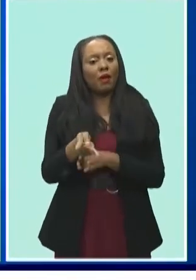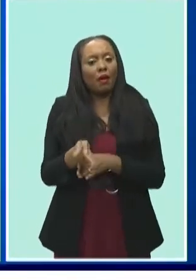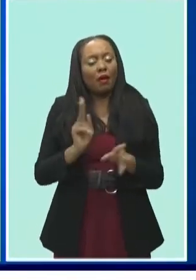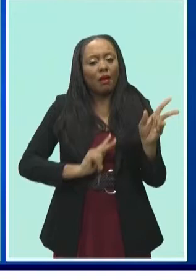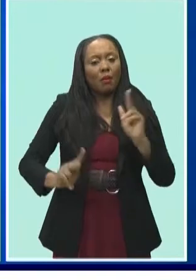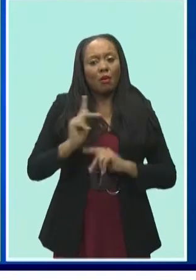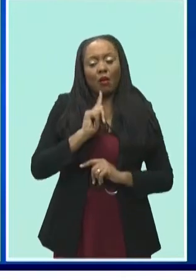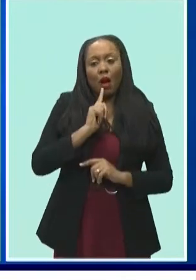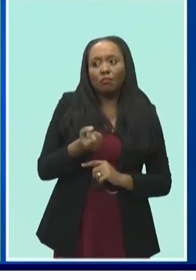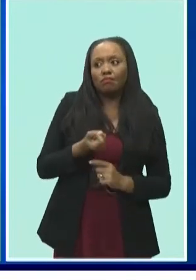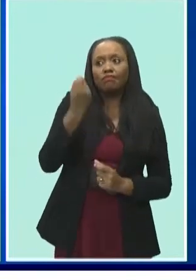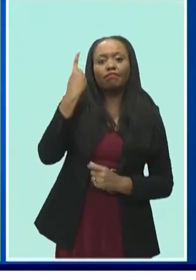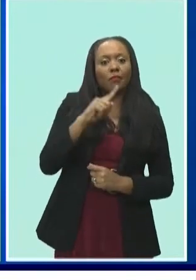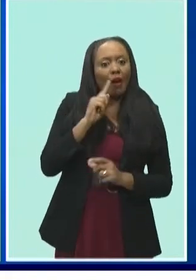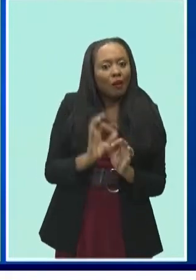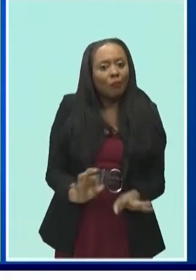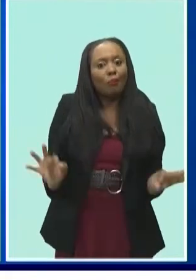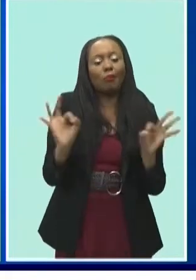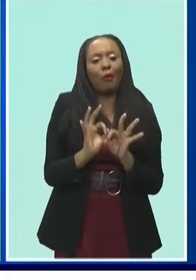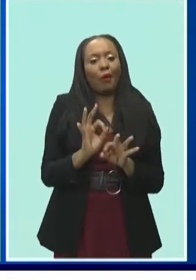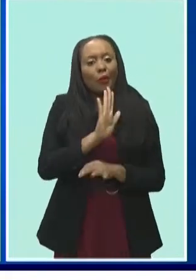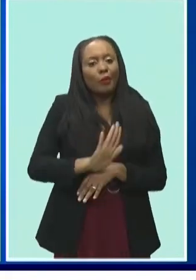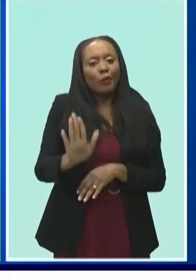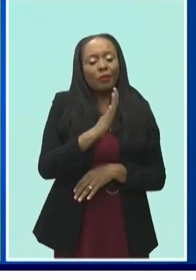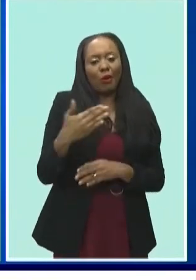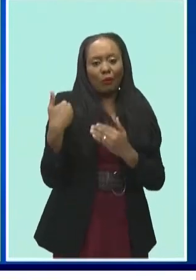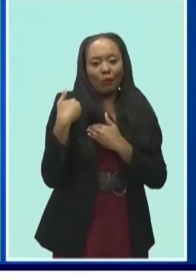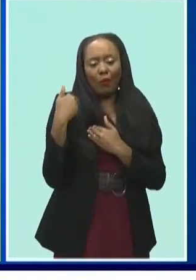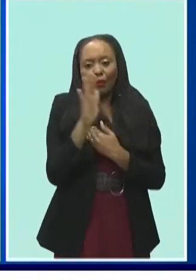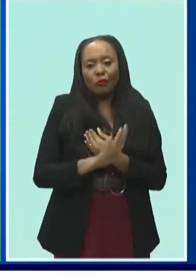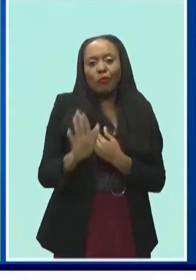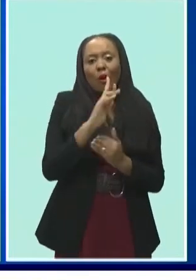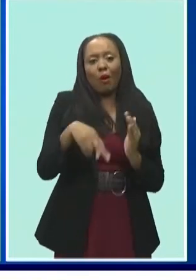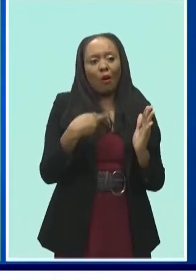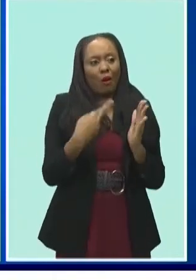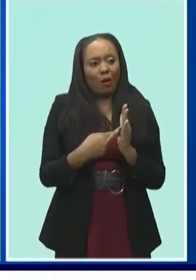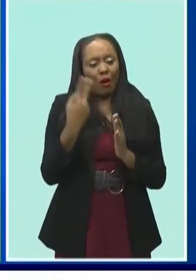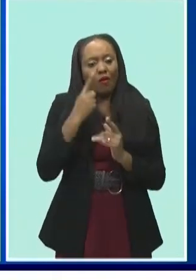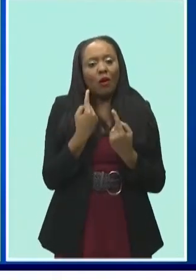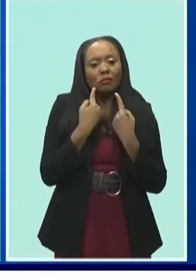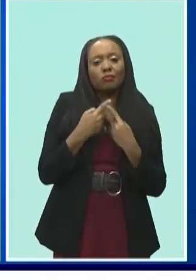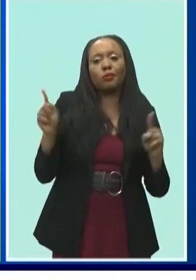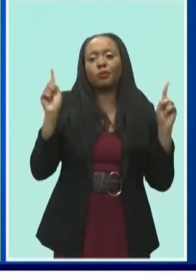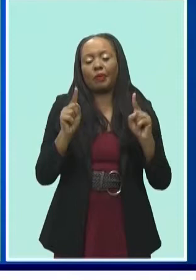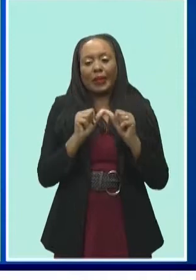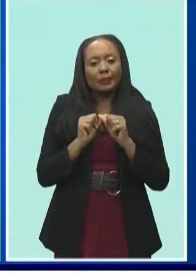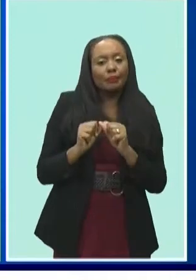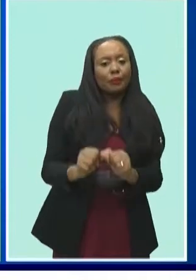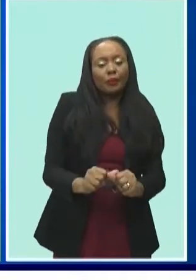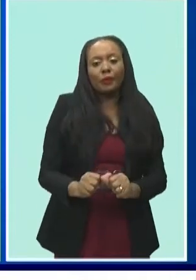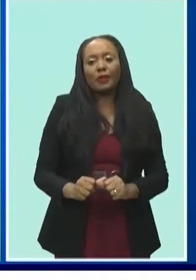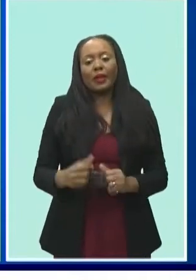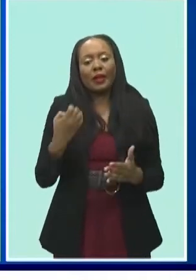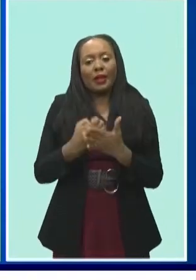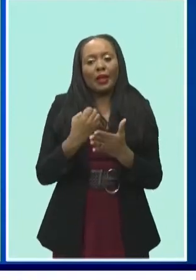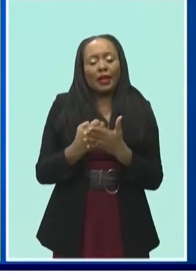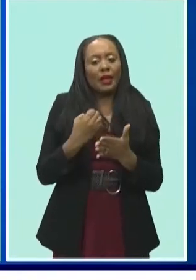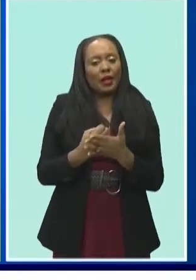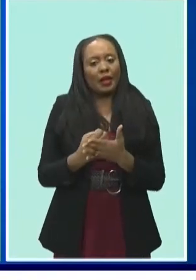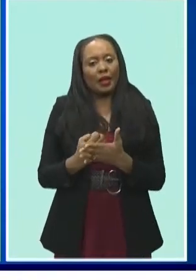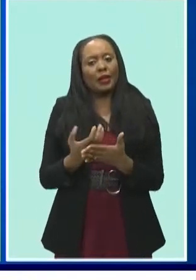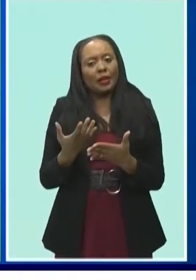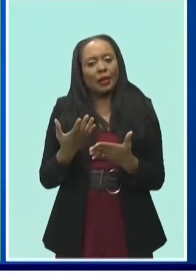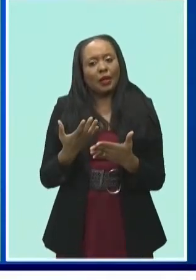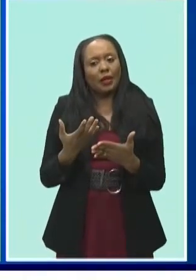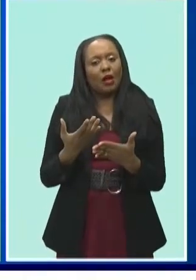who understand the critical importance of their role and their importance to the success, sustainability, and economic viability